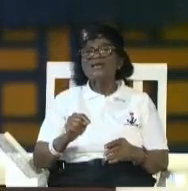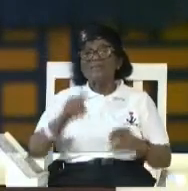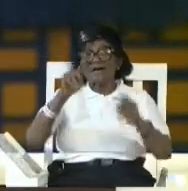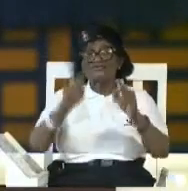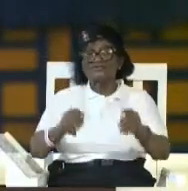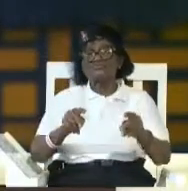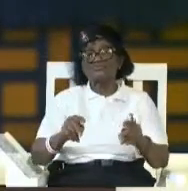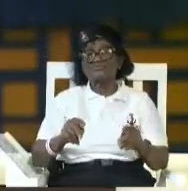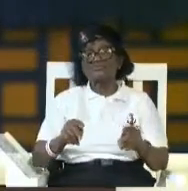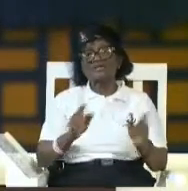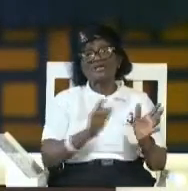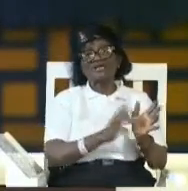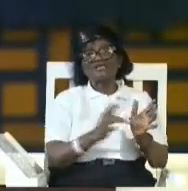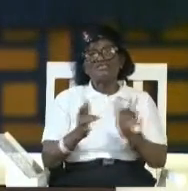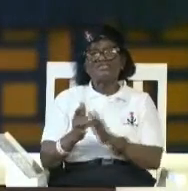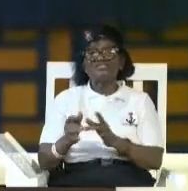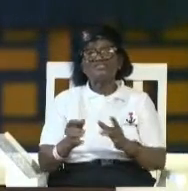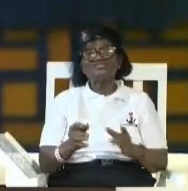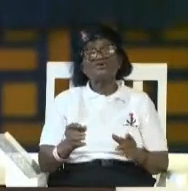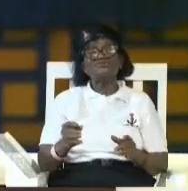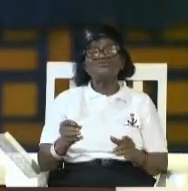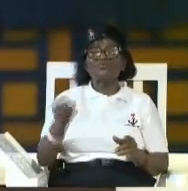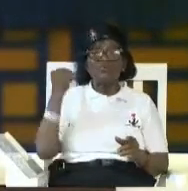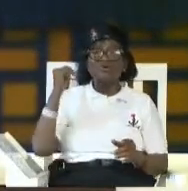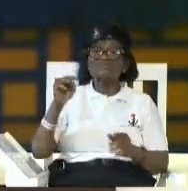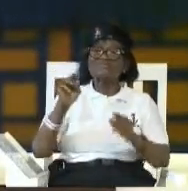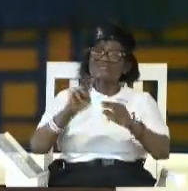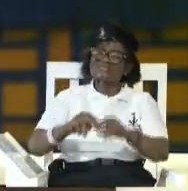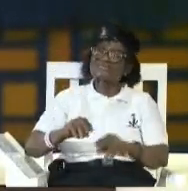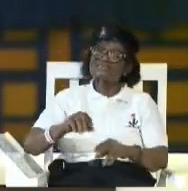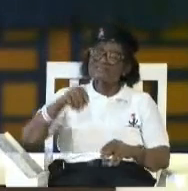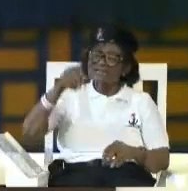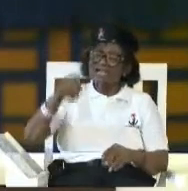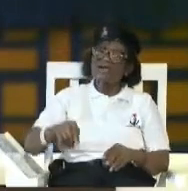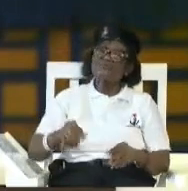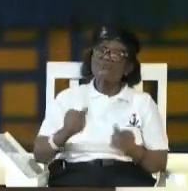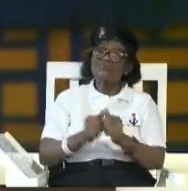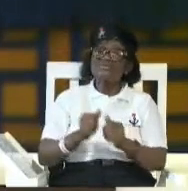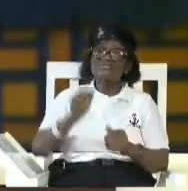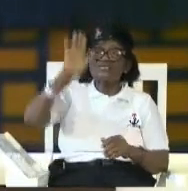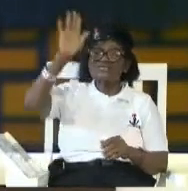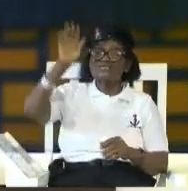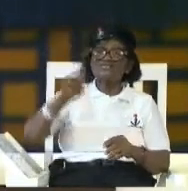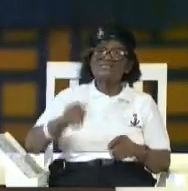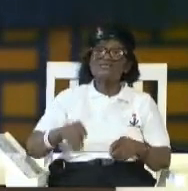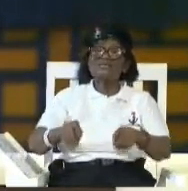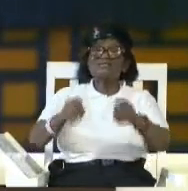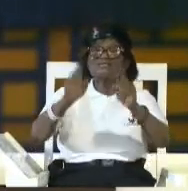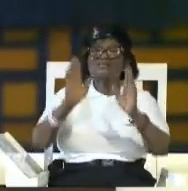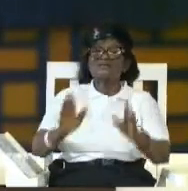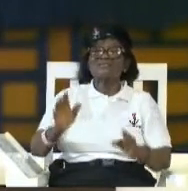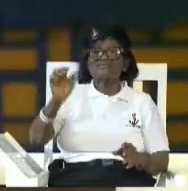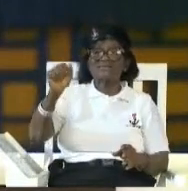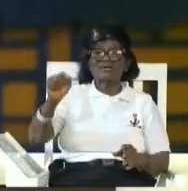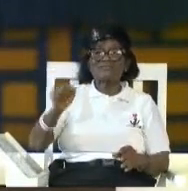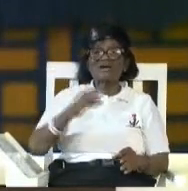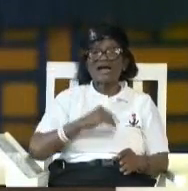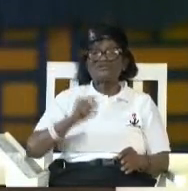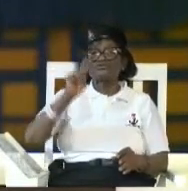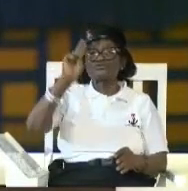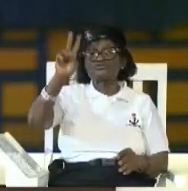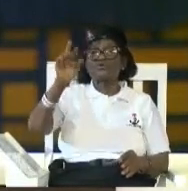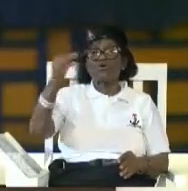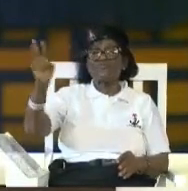Jesus was sitting down with his disciples. And two of them, himself and